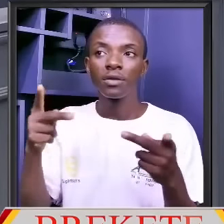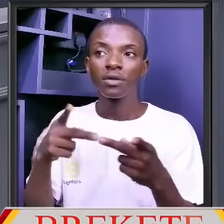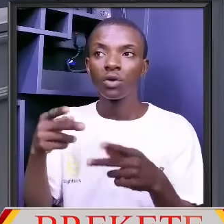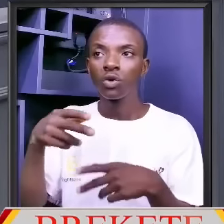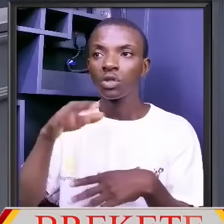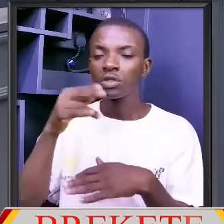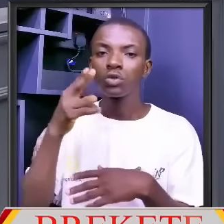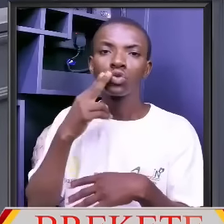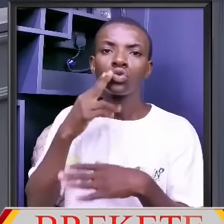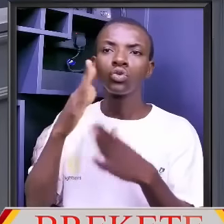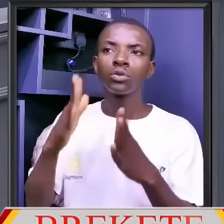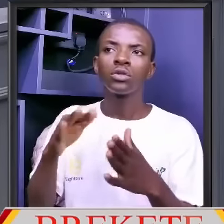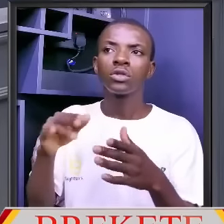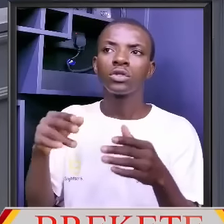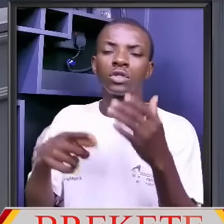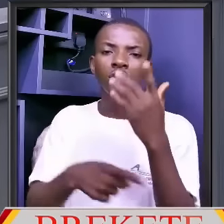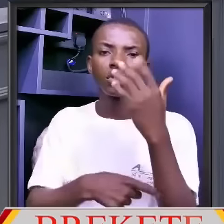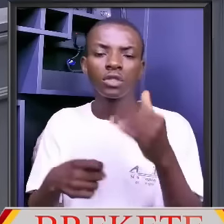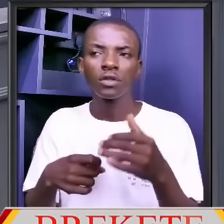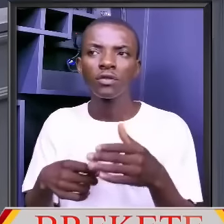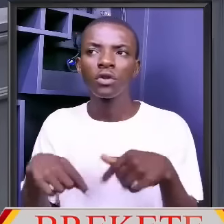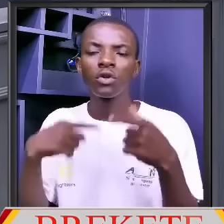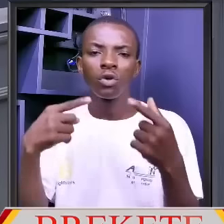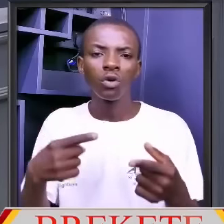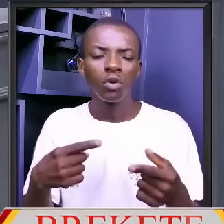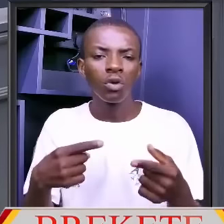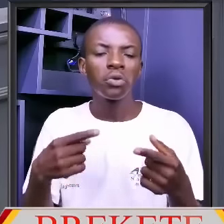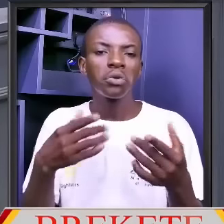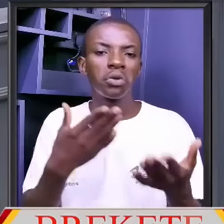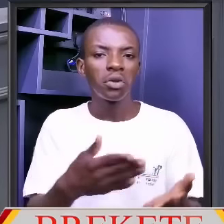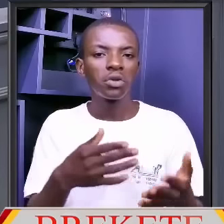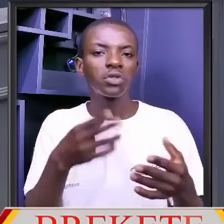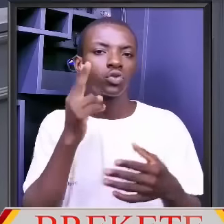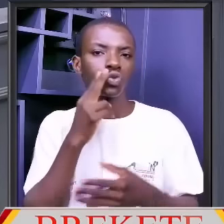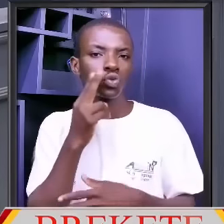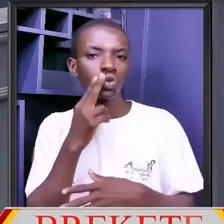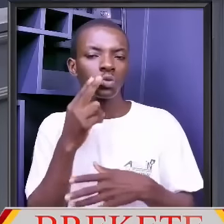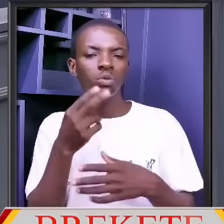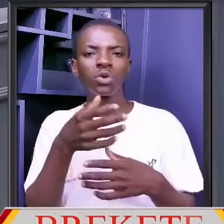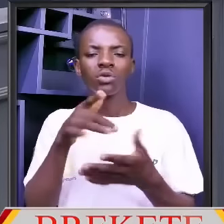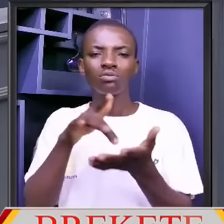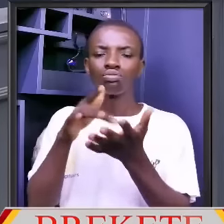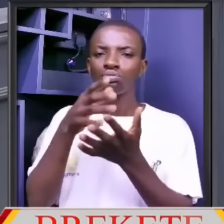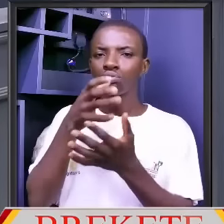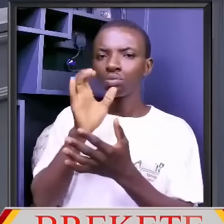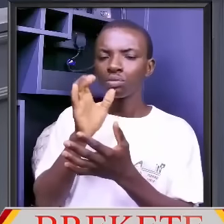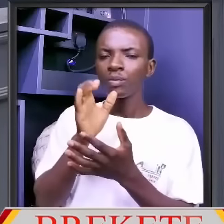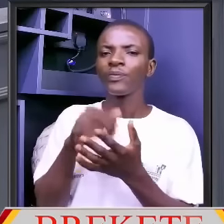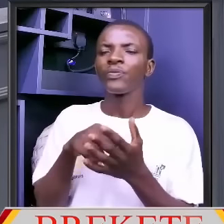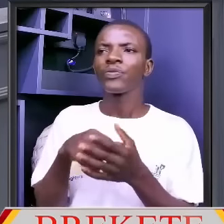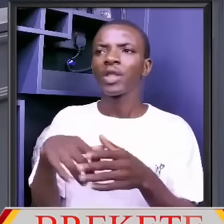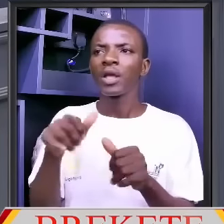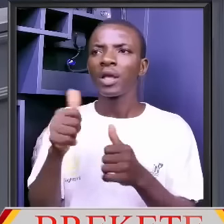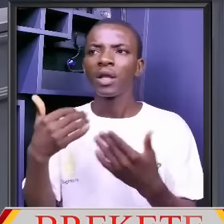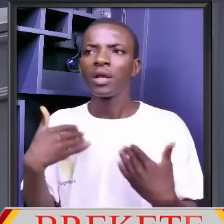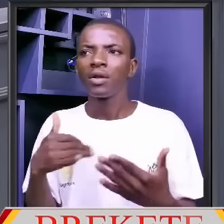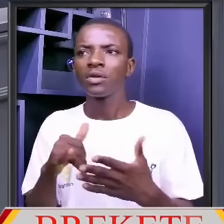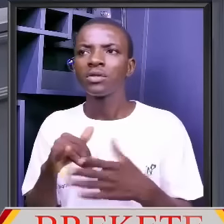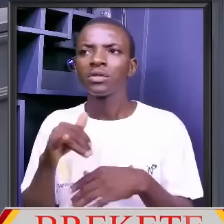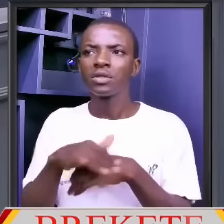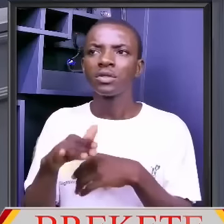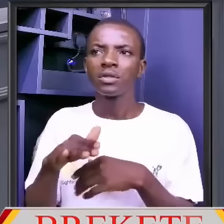those smokers don't go thief, they go come there, they smoke drugs. I go there so that any of